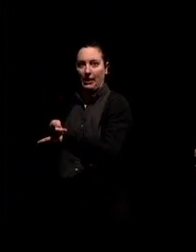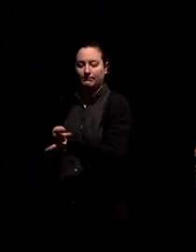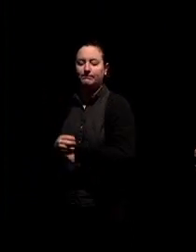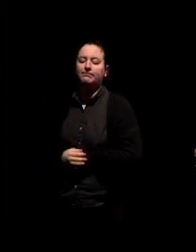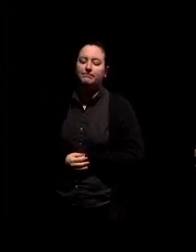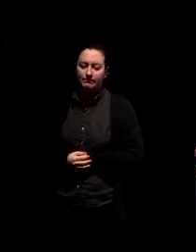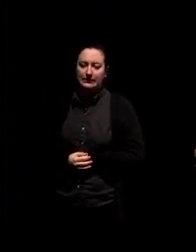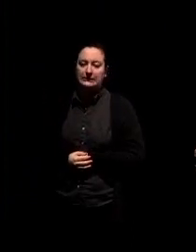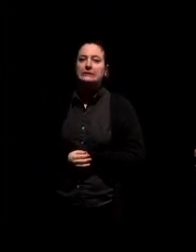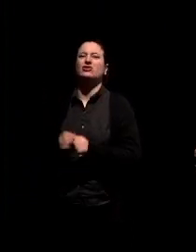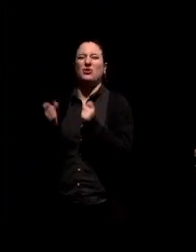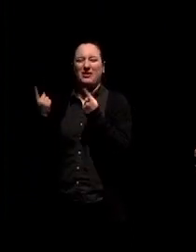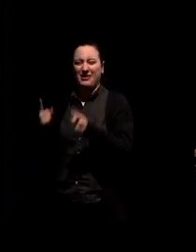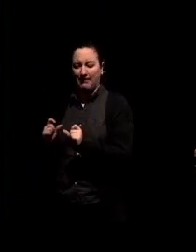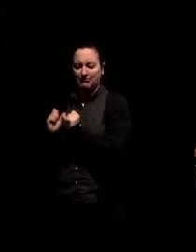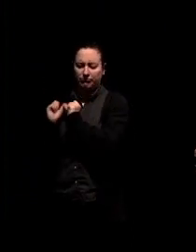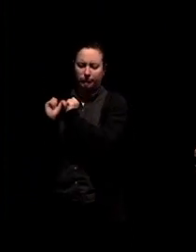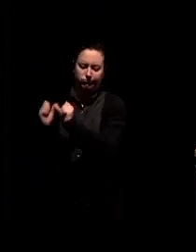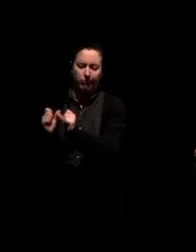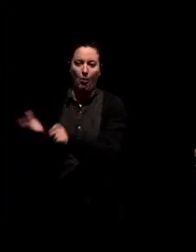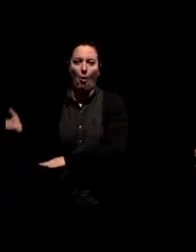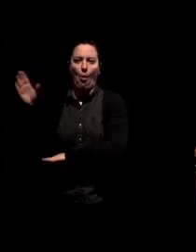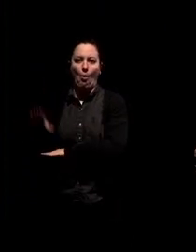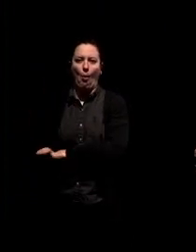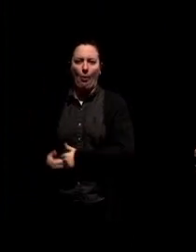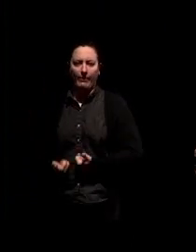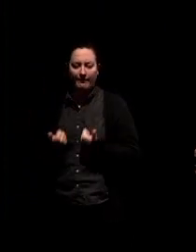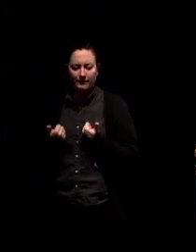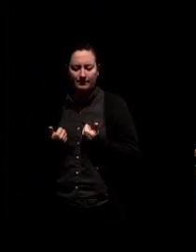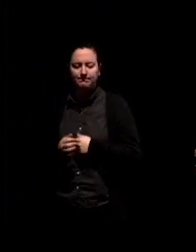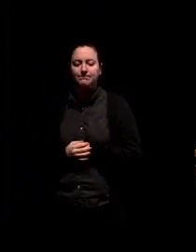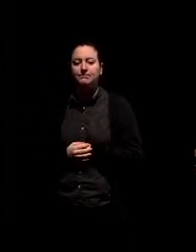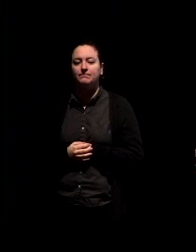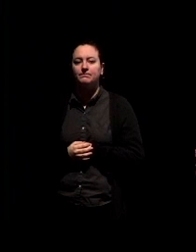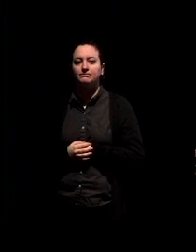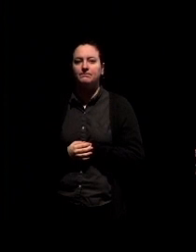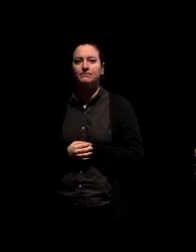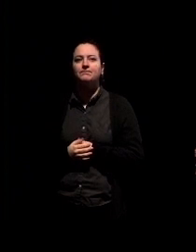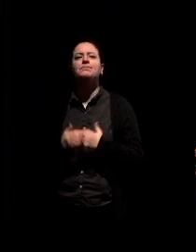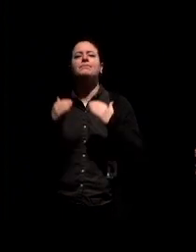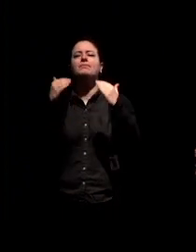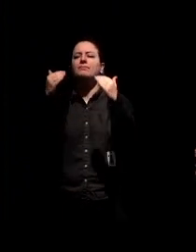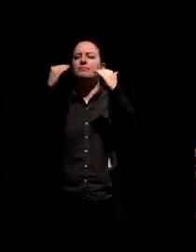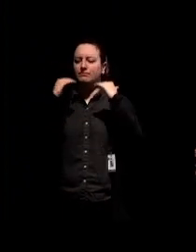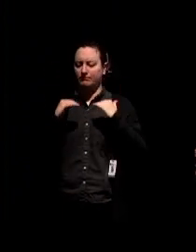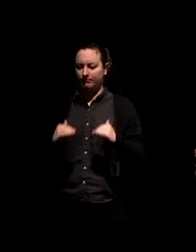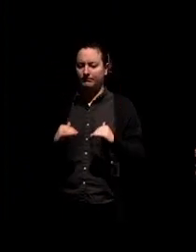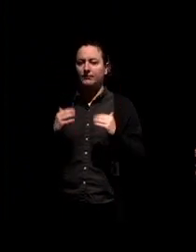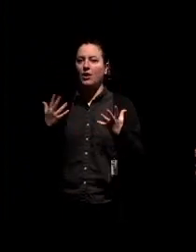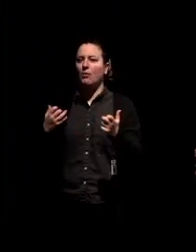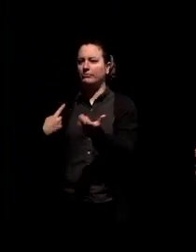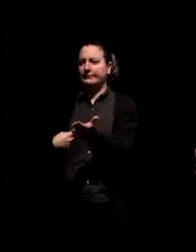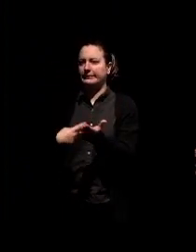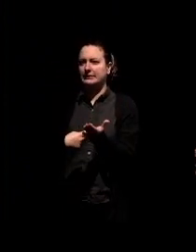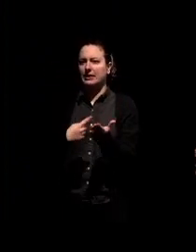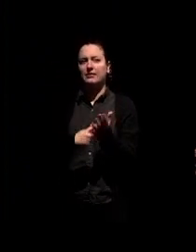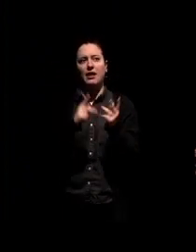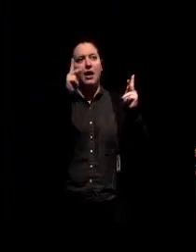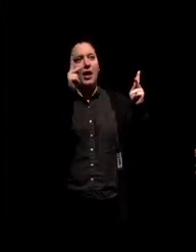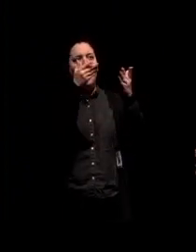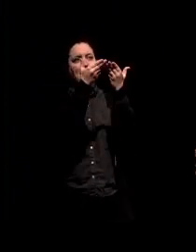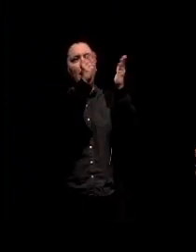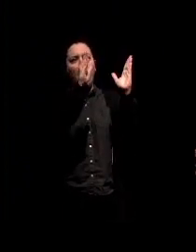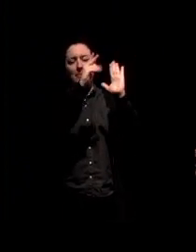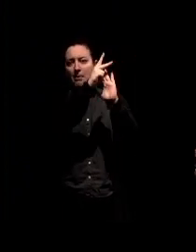This next section I want to focus on is on how public policy can create barriers to health